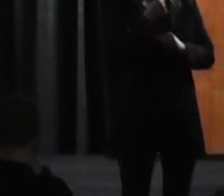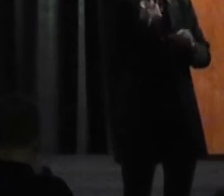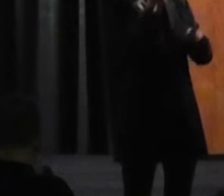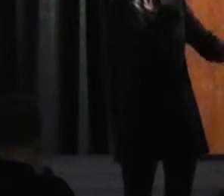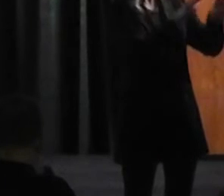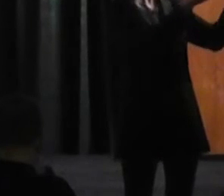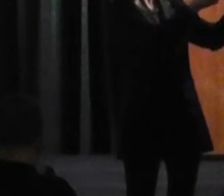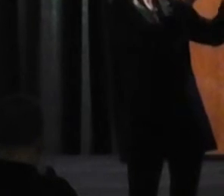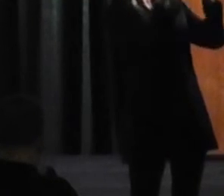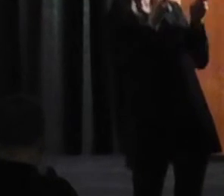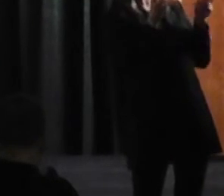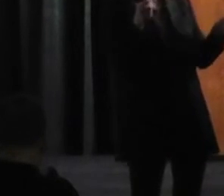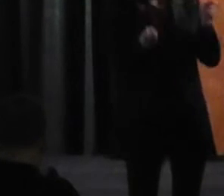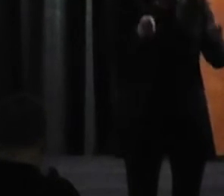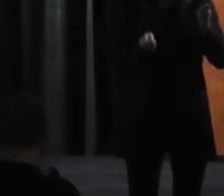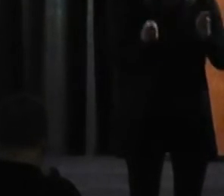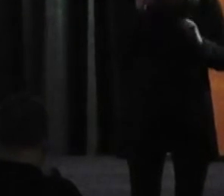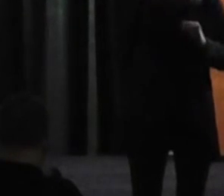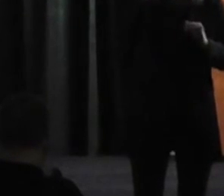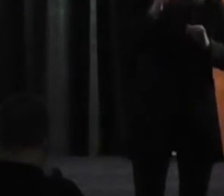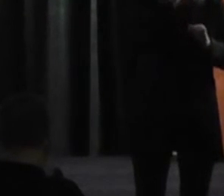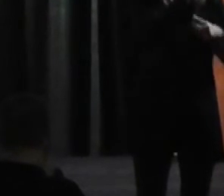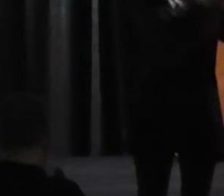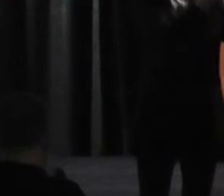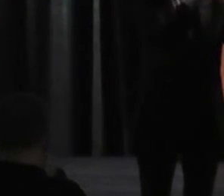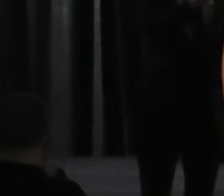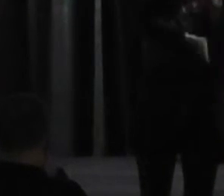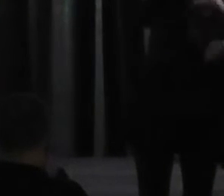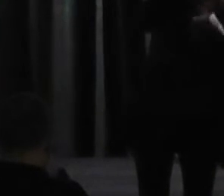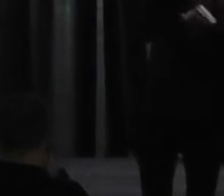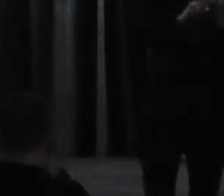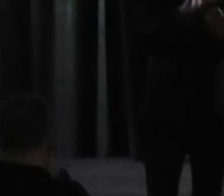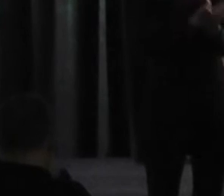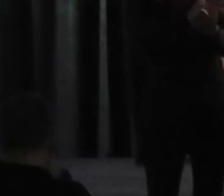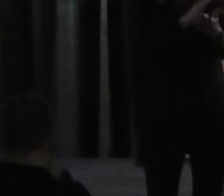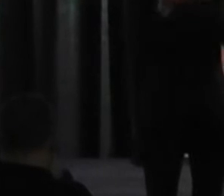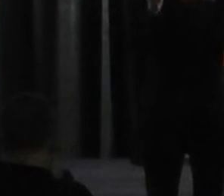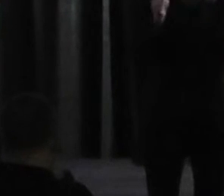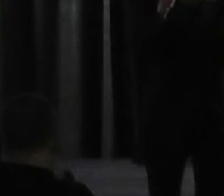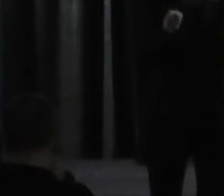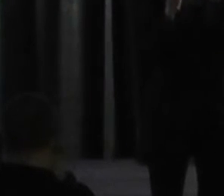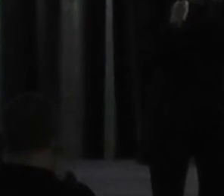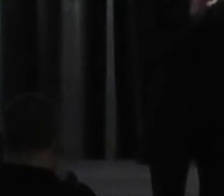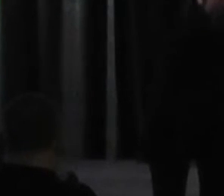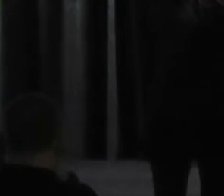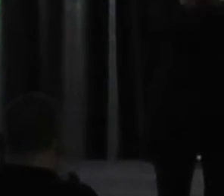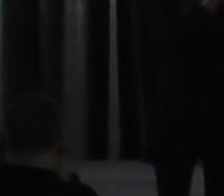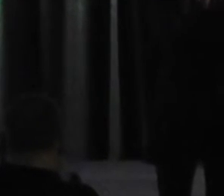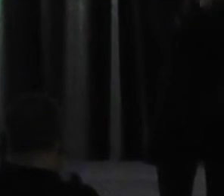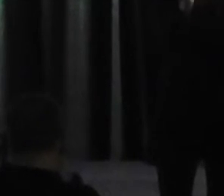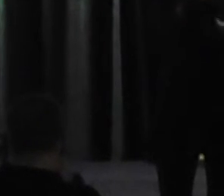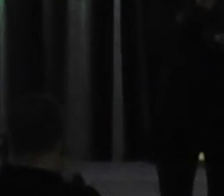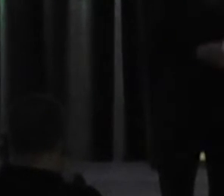the movements and the music can be easily adapted for anybody with any kind of ability. I've